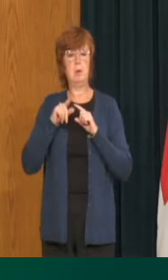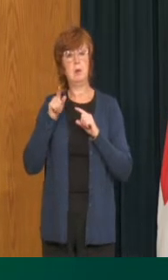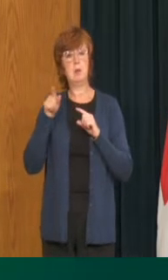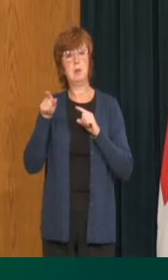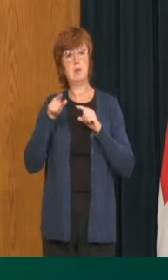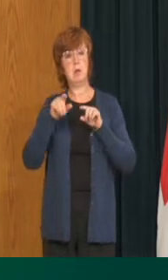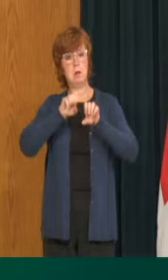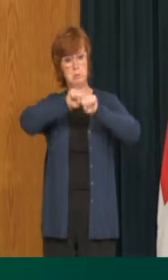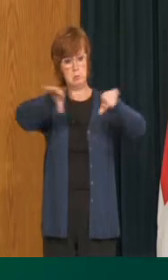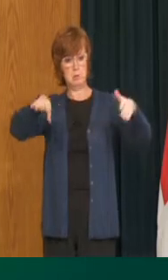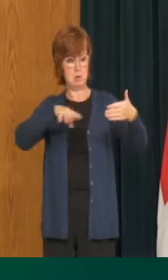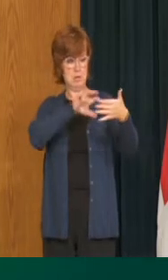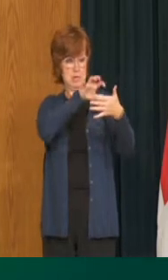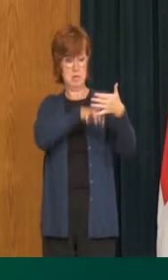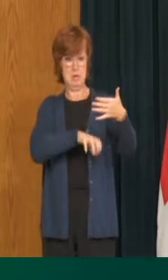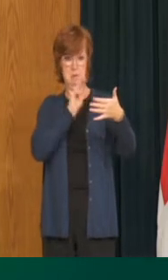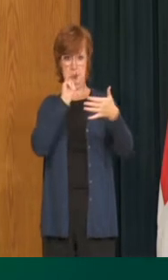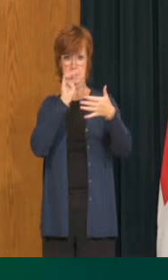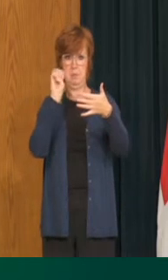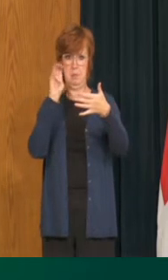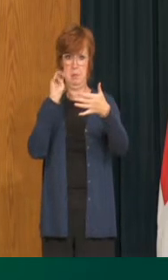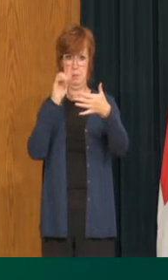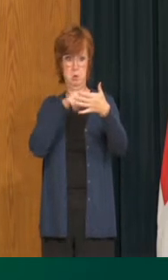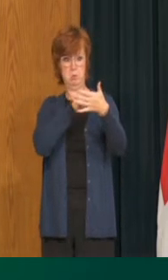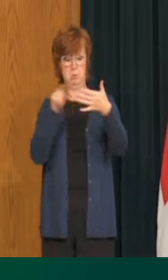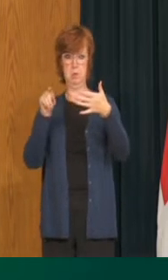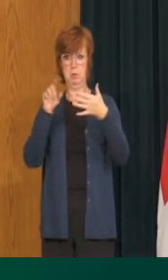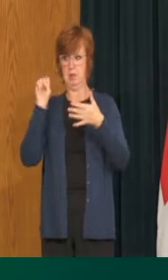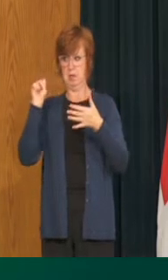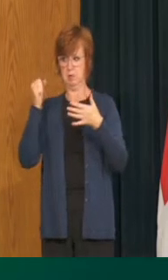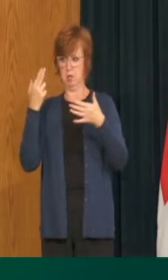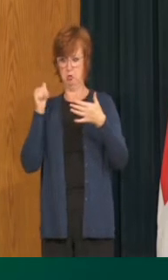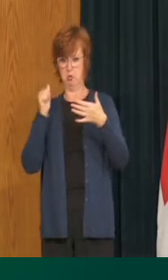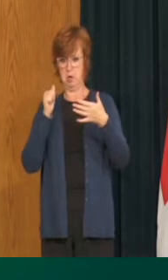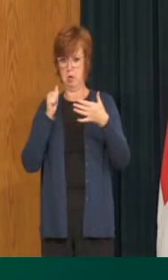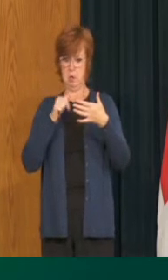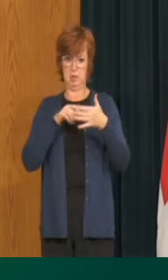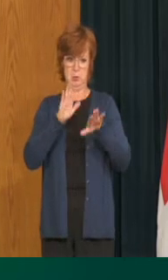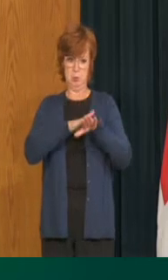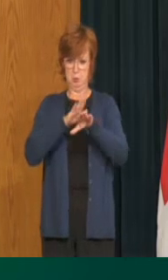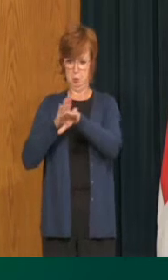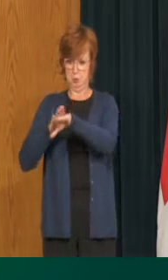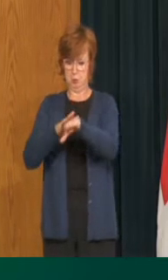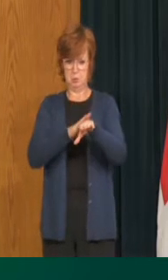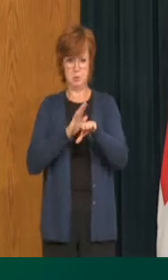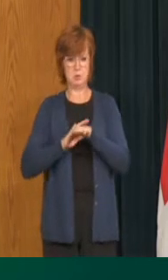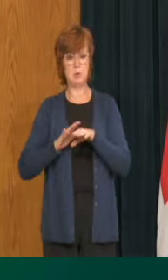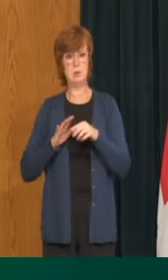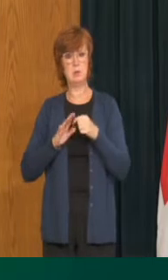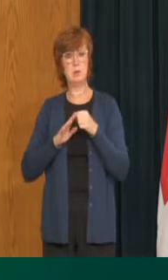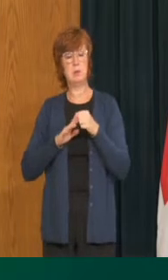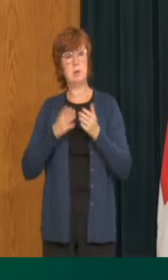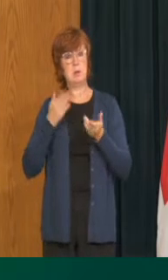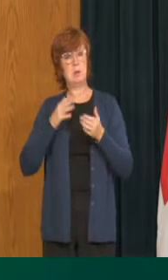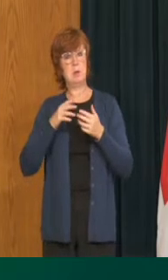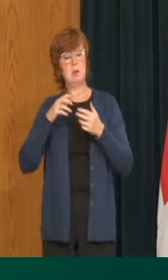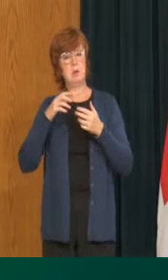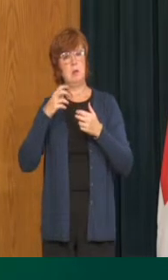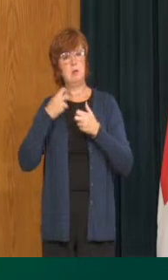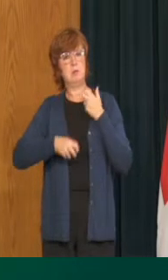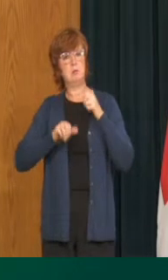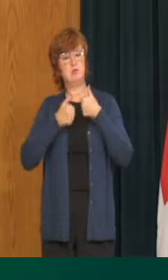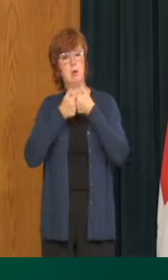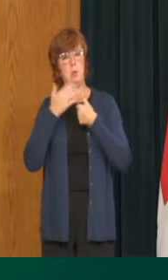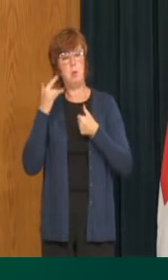their staffing as more healthcare workers have to stay home because of their children. And I was wondering how